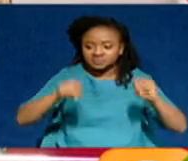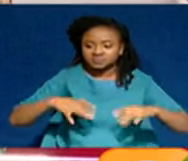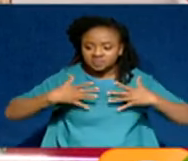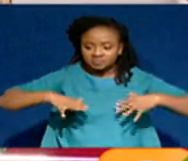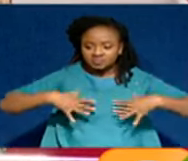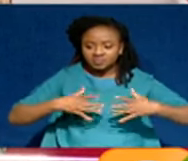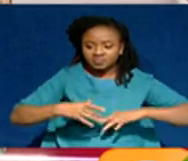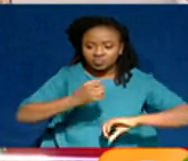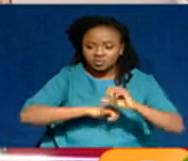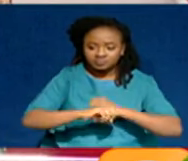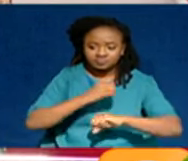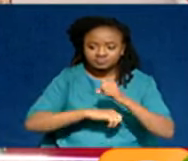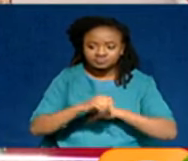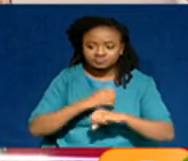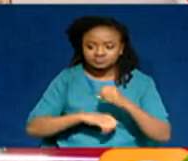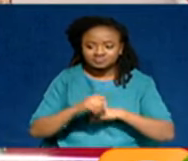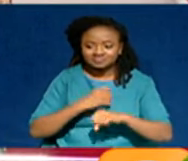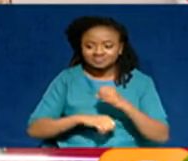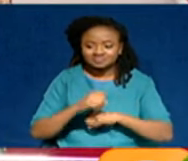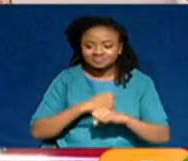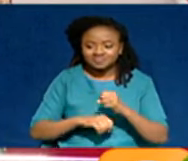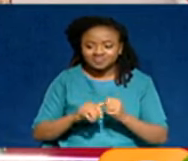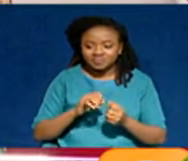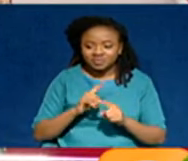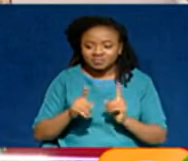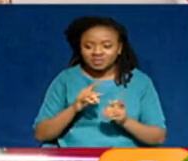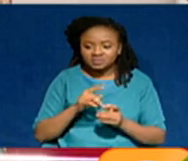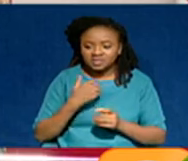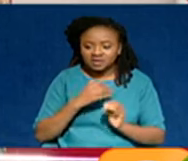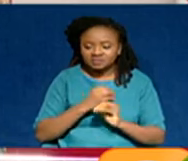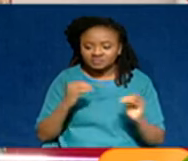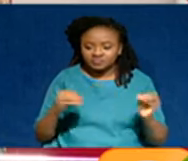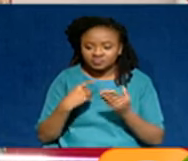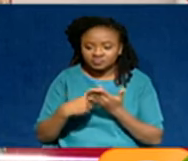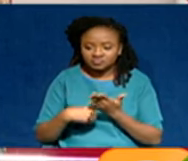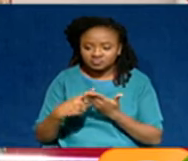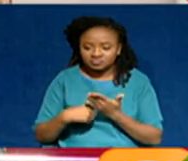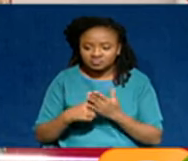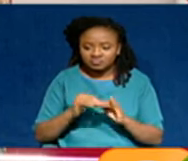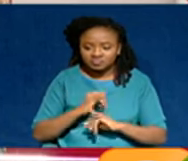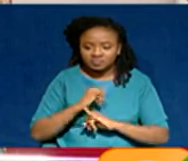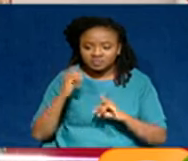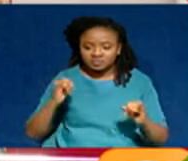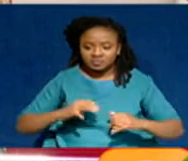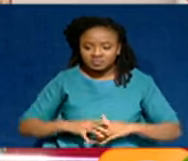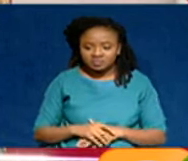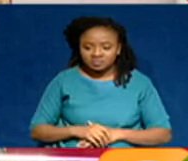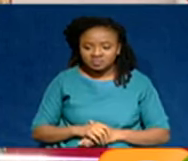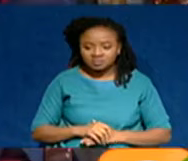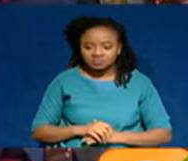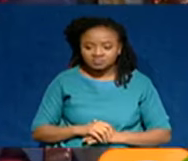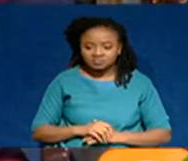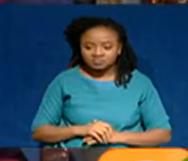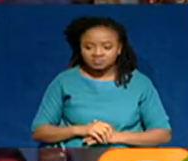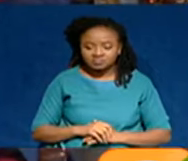terms and conditions of employment without having a conversation with those charged with revenue generation and